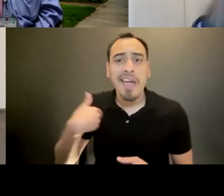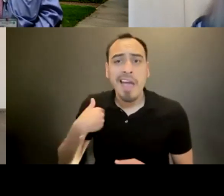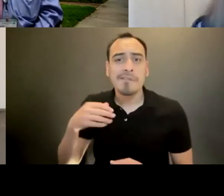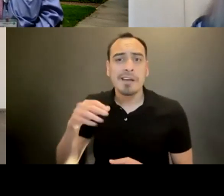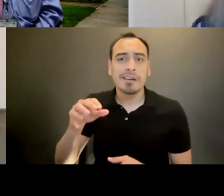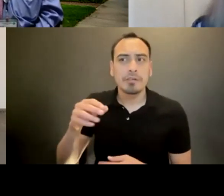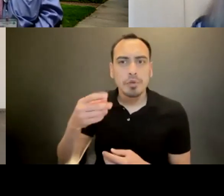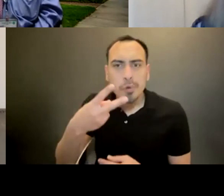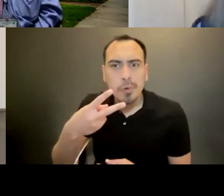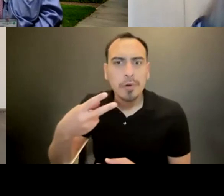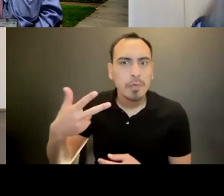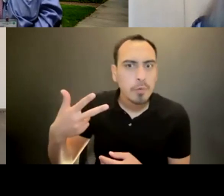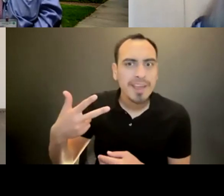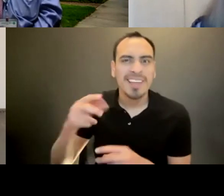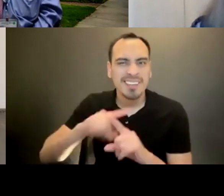vaccine. And